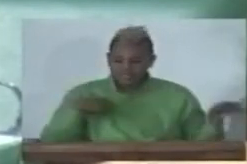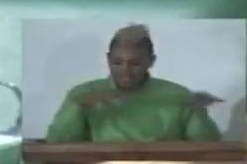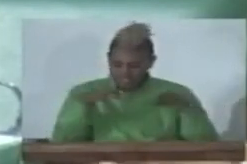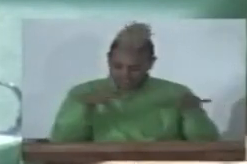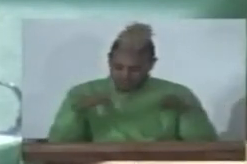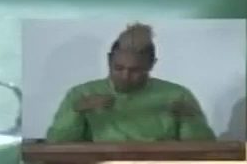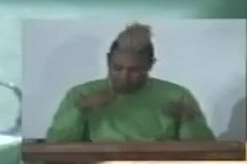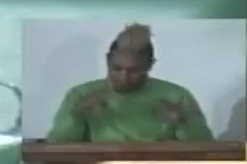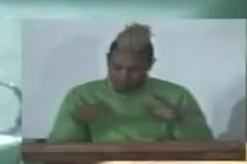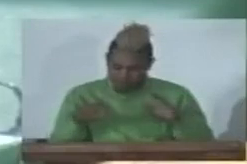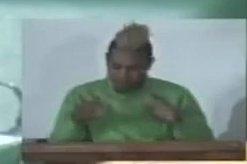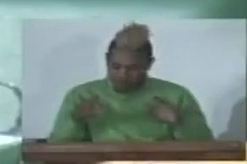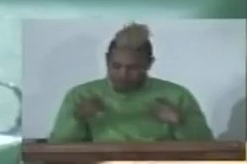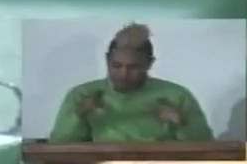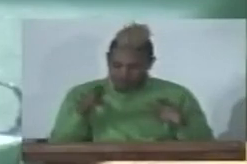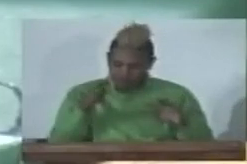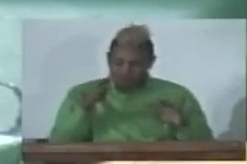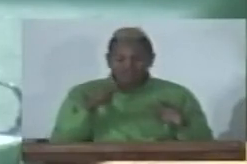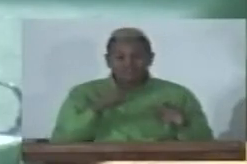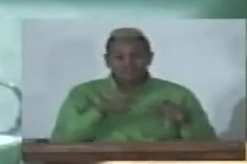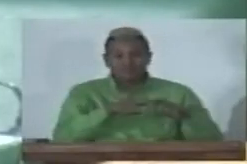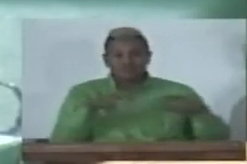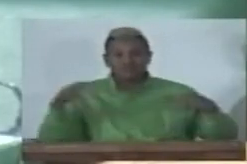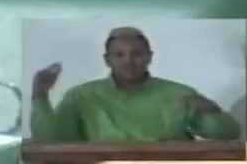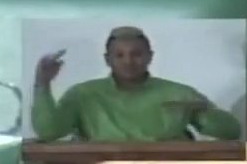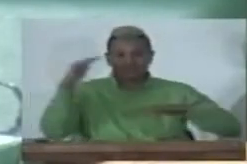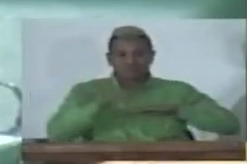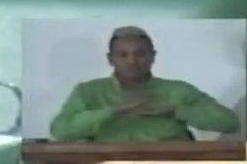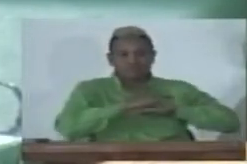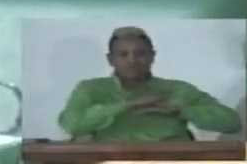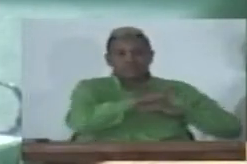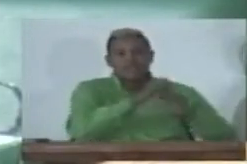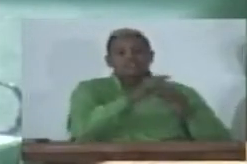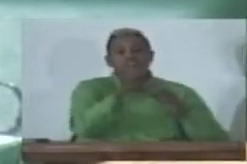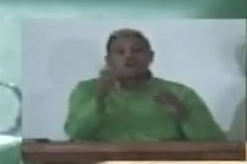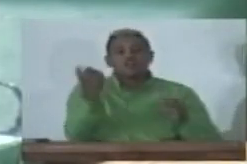runway extension and other works to be done.